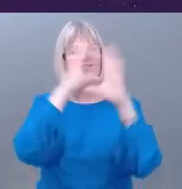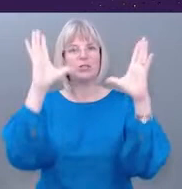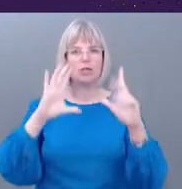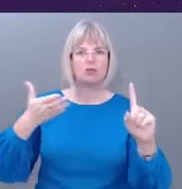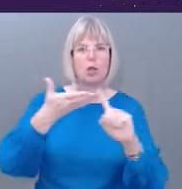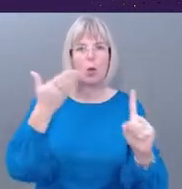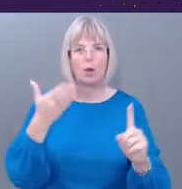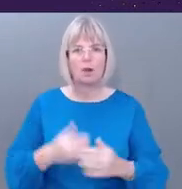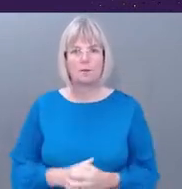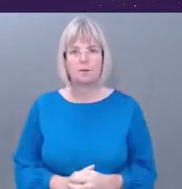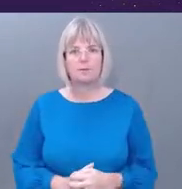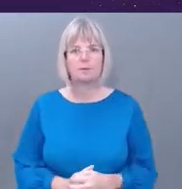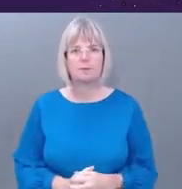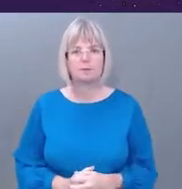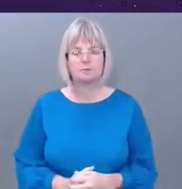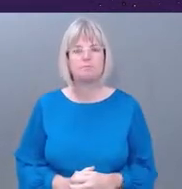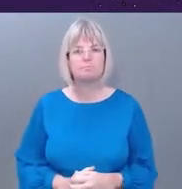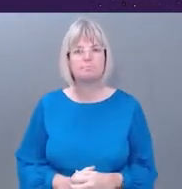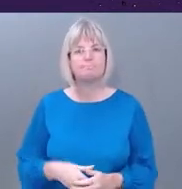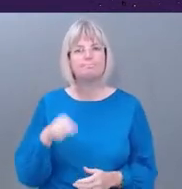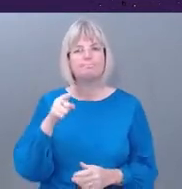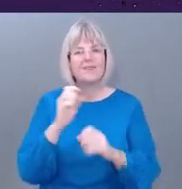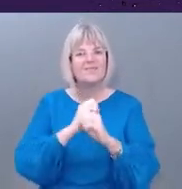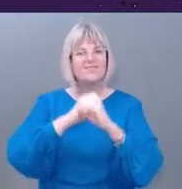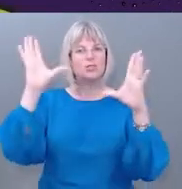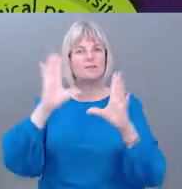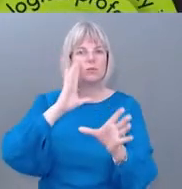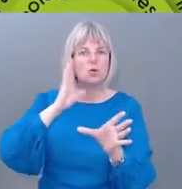A vision for the psychological professions.